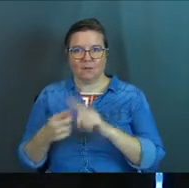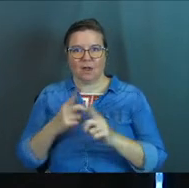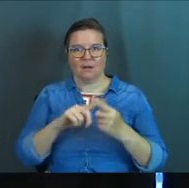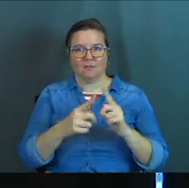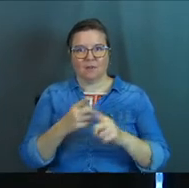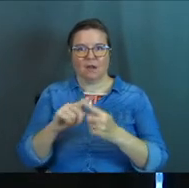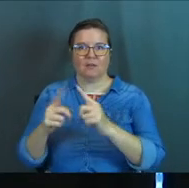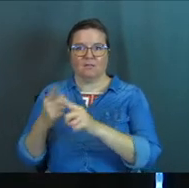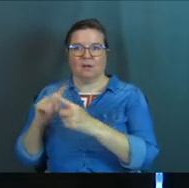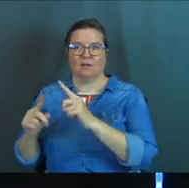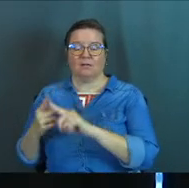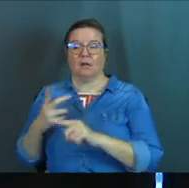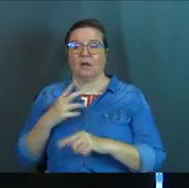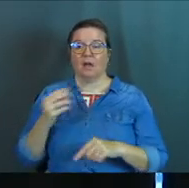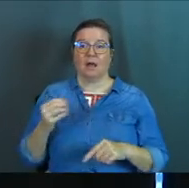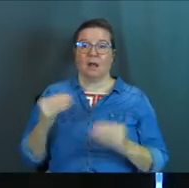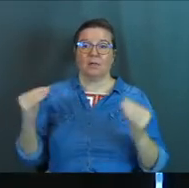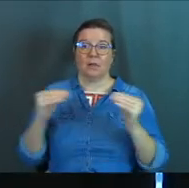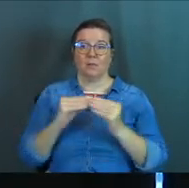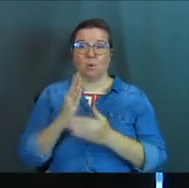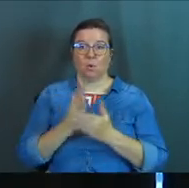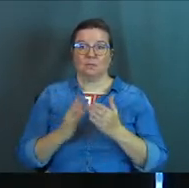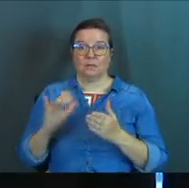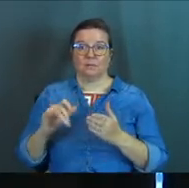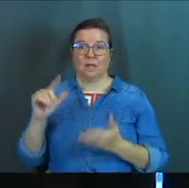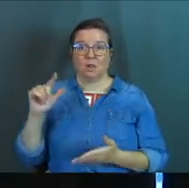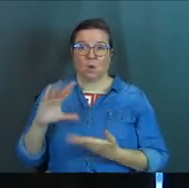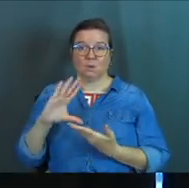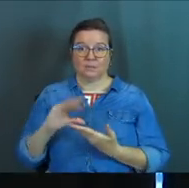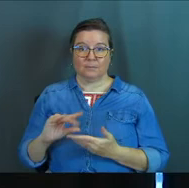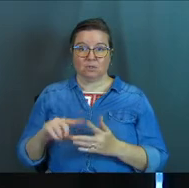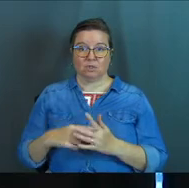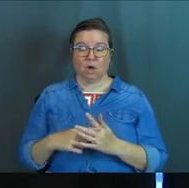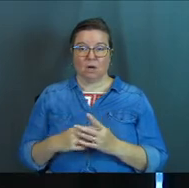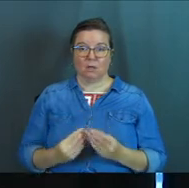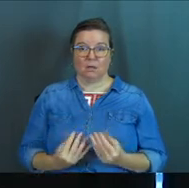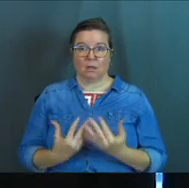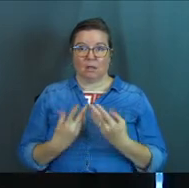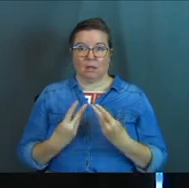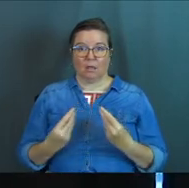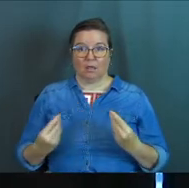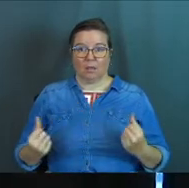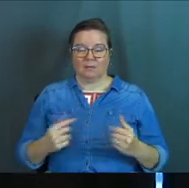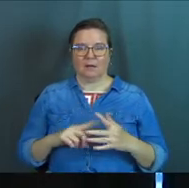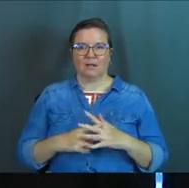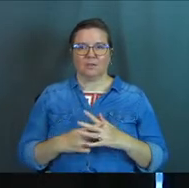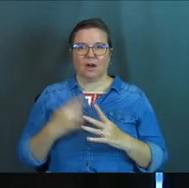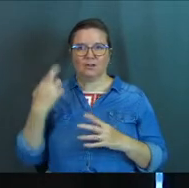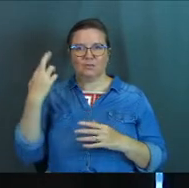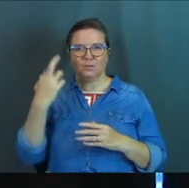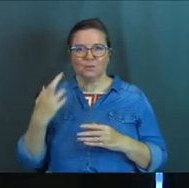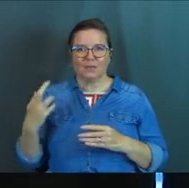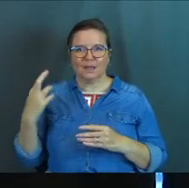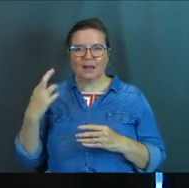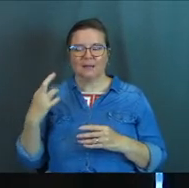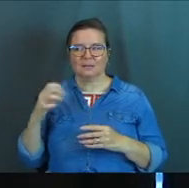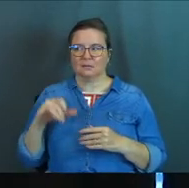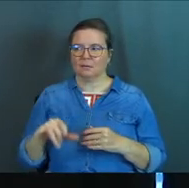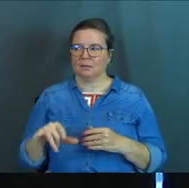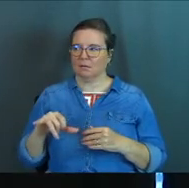place. And the more some of that low self-esteem started to burn out of me, I started to realize